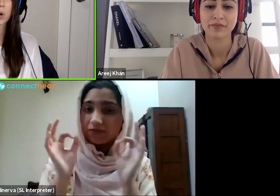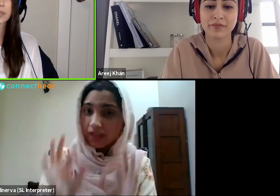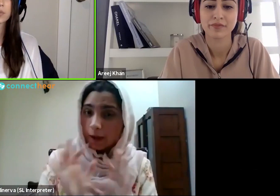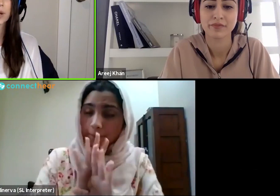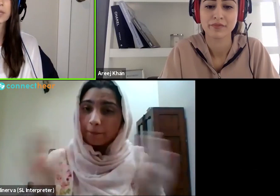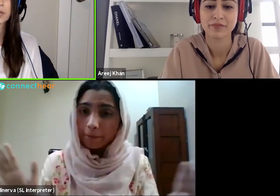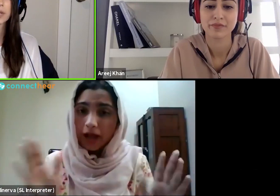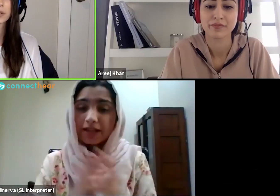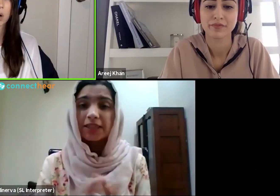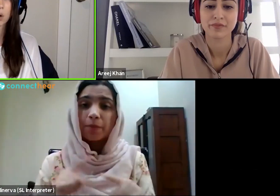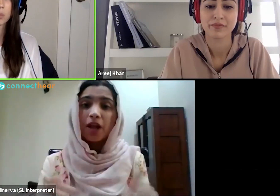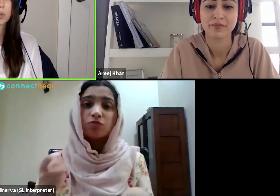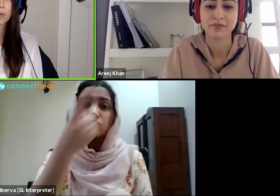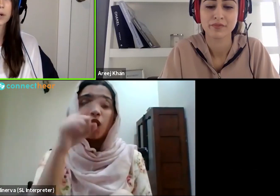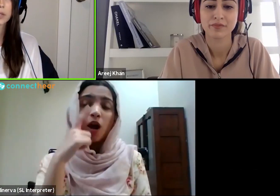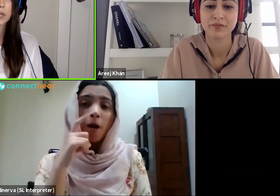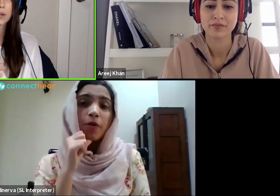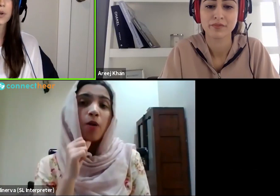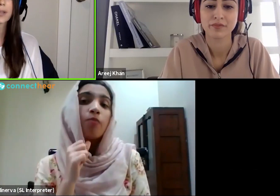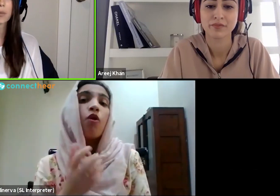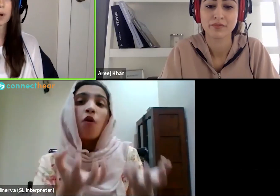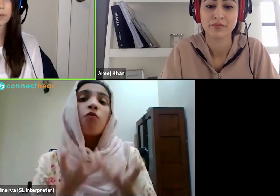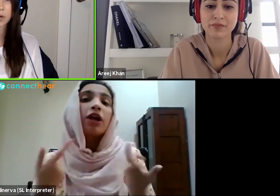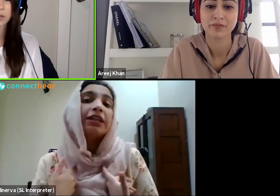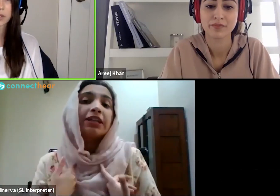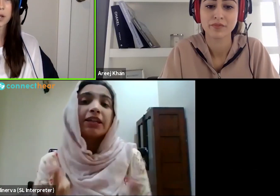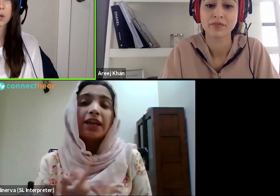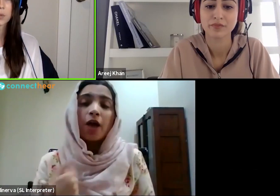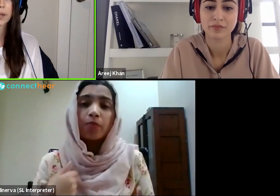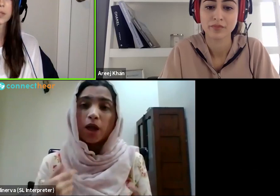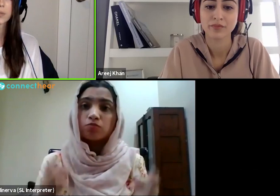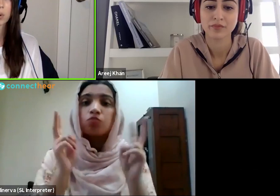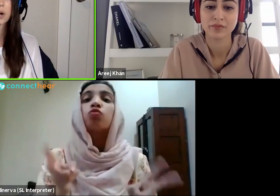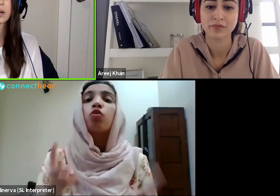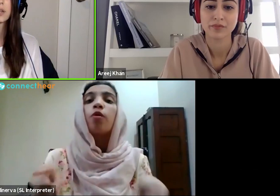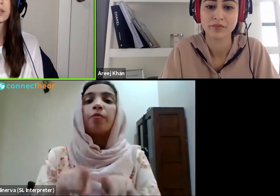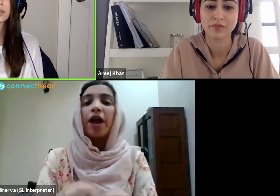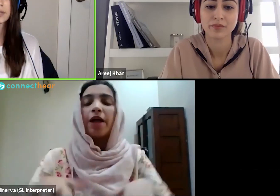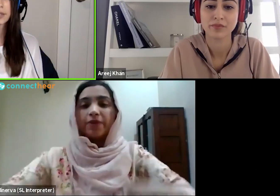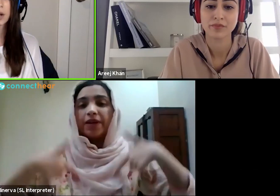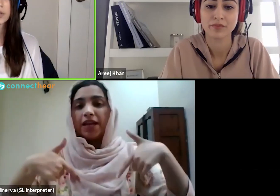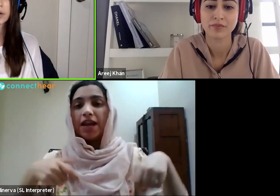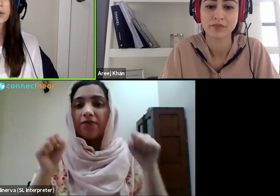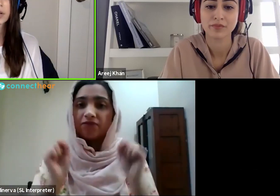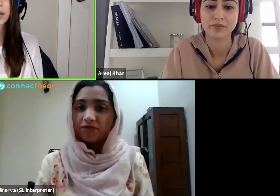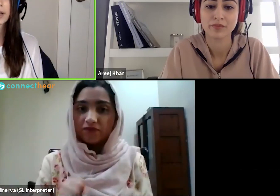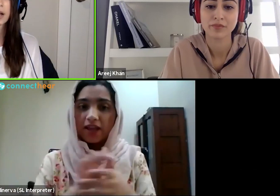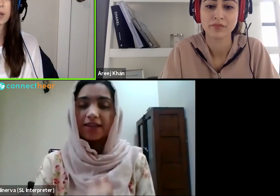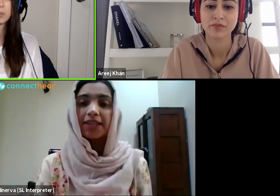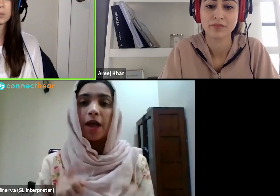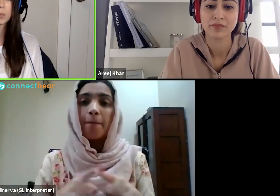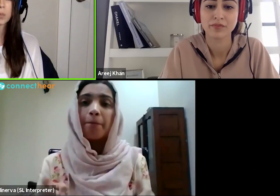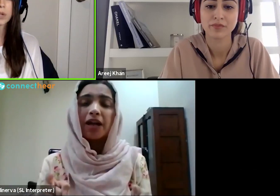parents wanted to raise me in their home first and try that route first. So they did their own research,